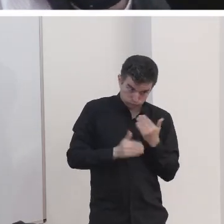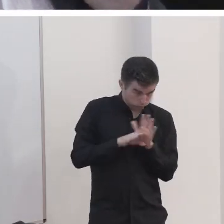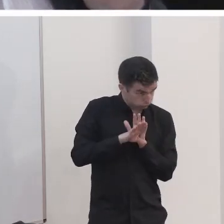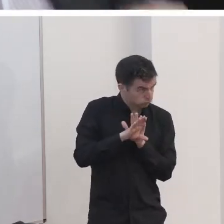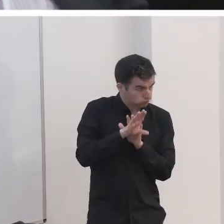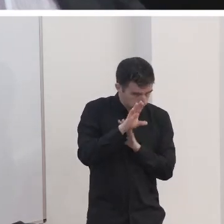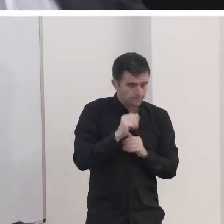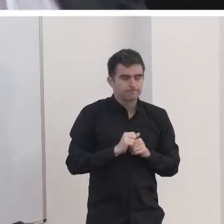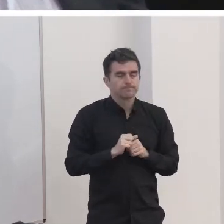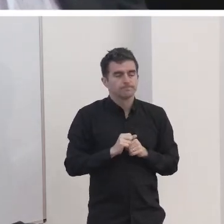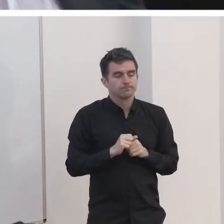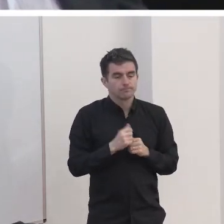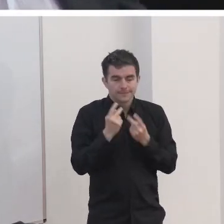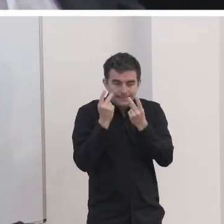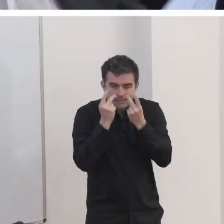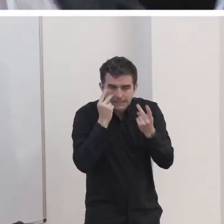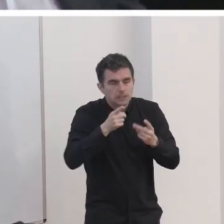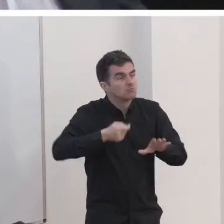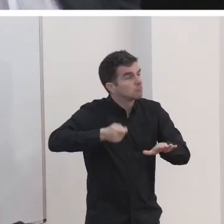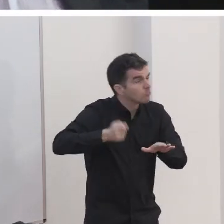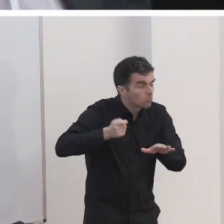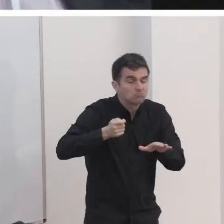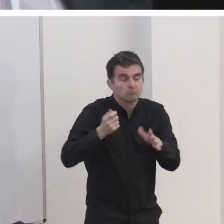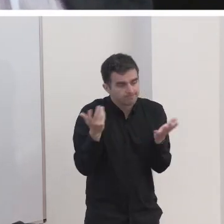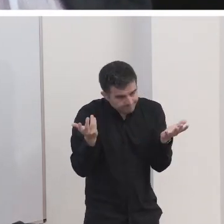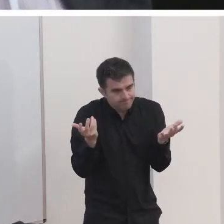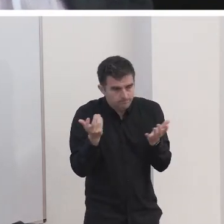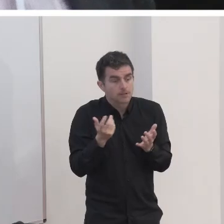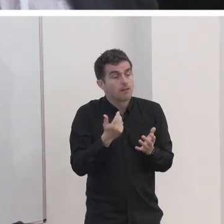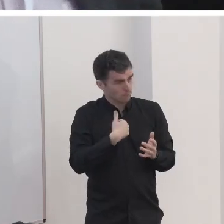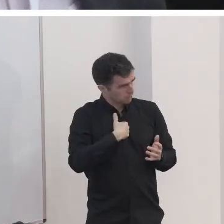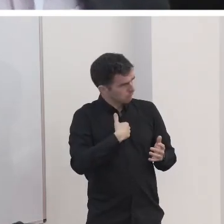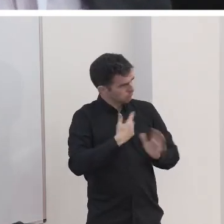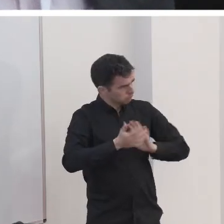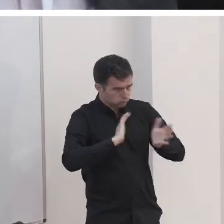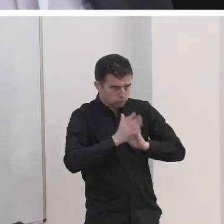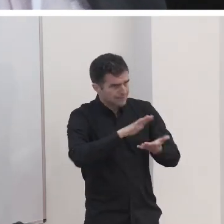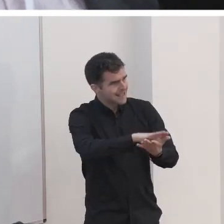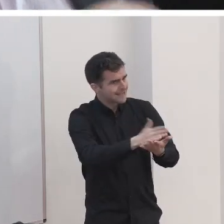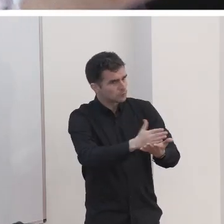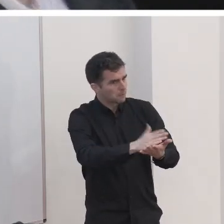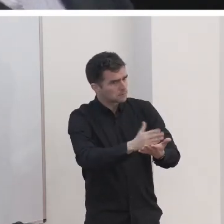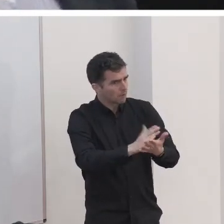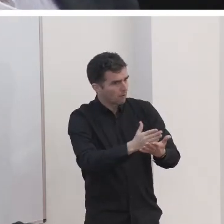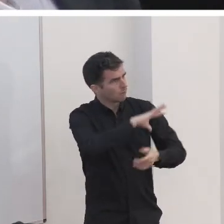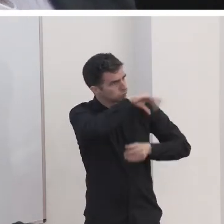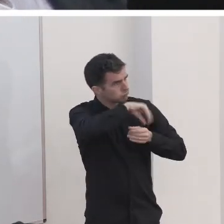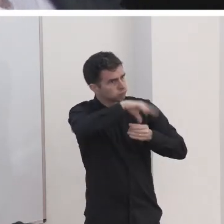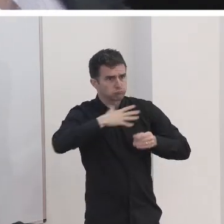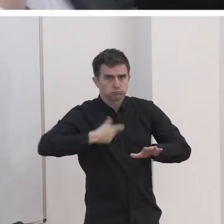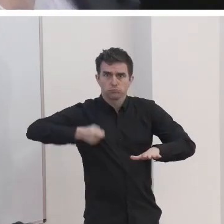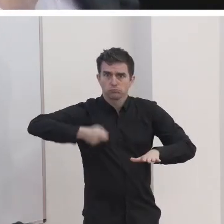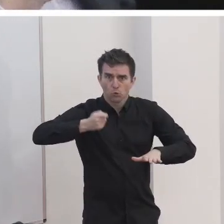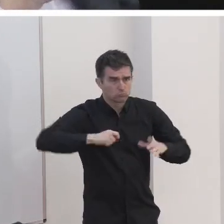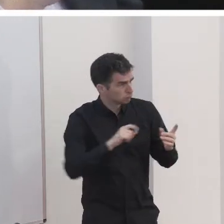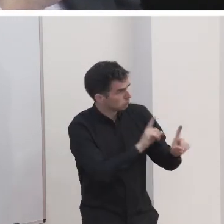courtrooms, and also the review of this act, which government is now reopening and which will help us